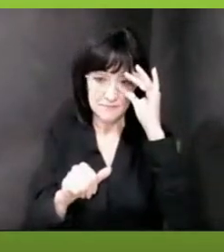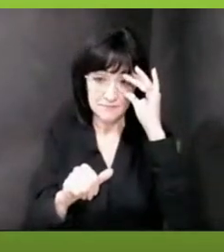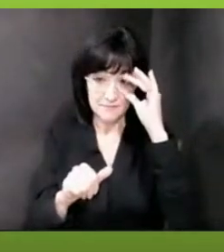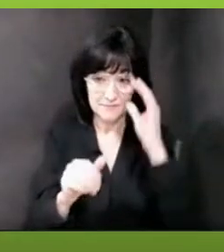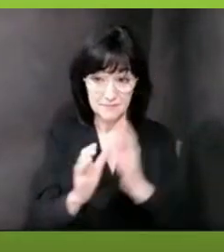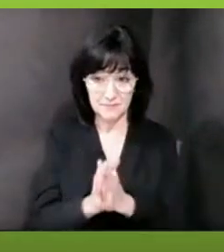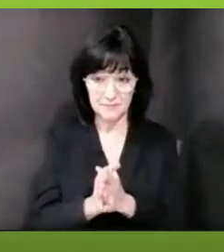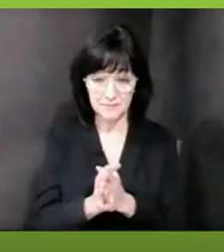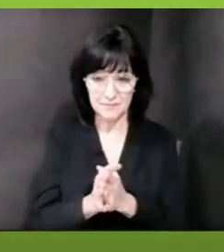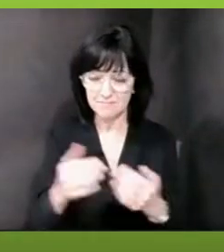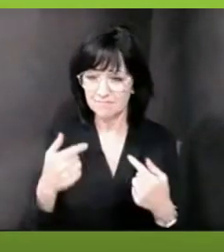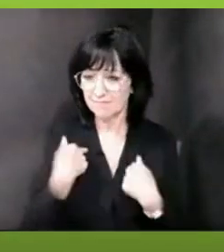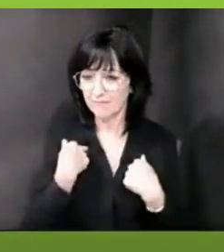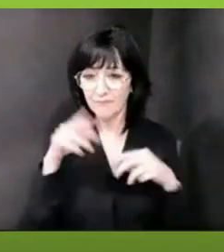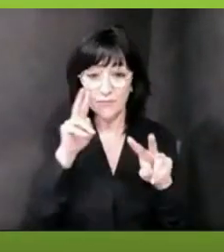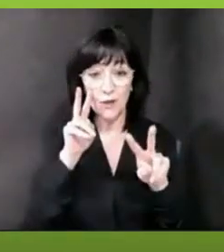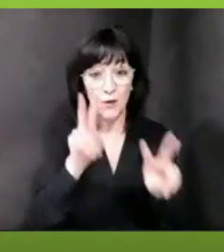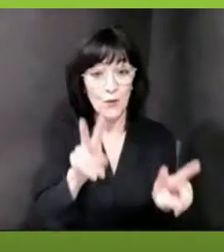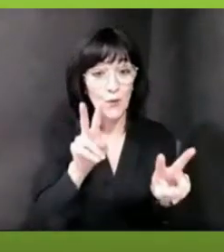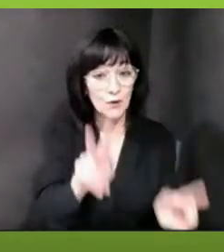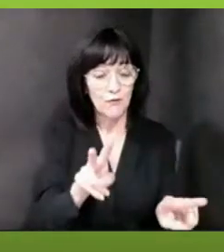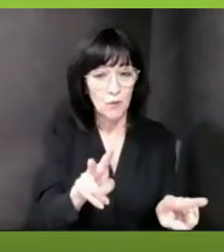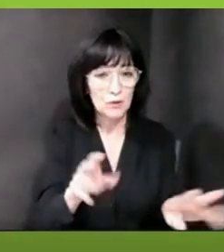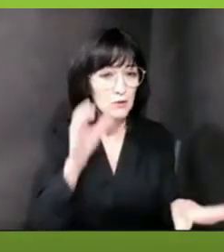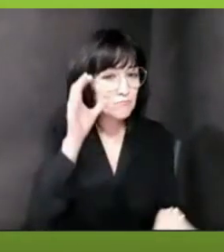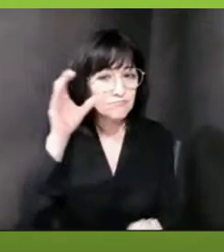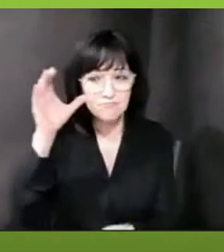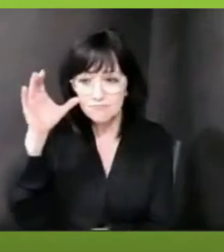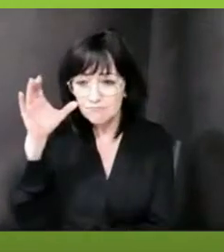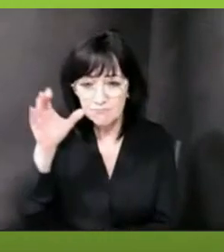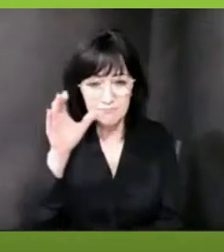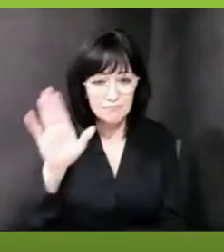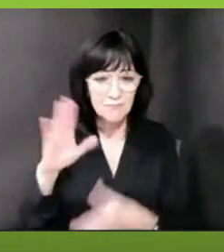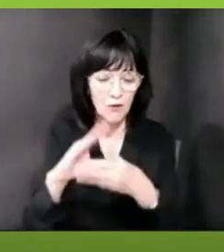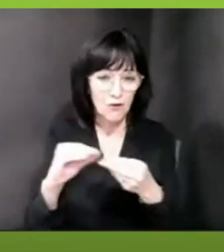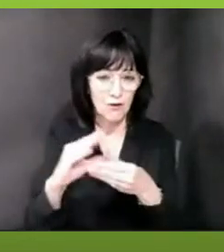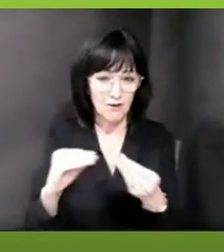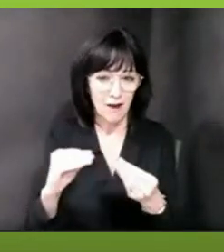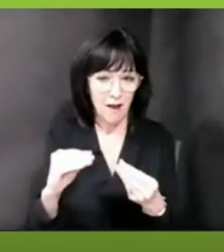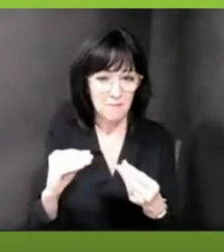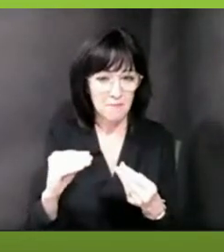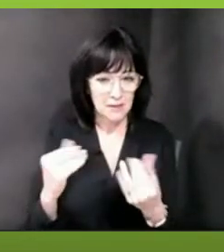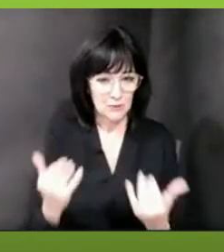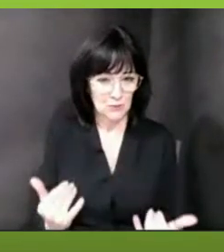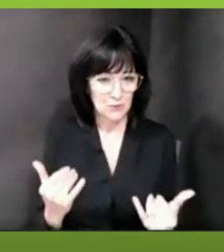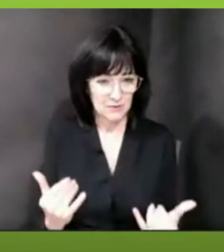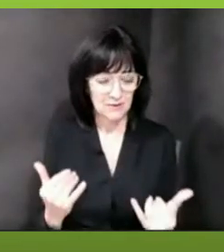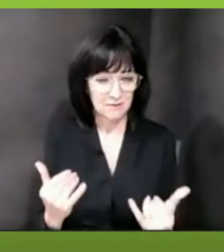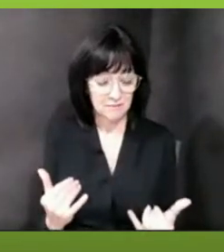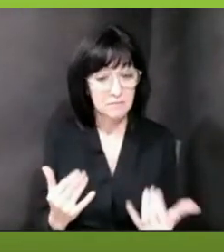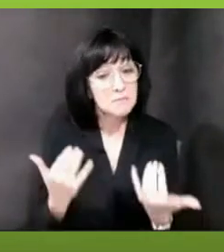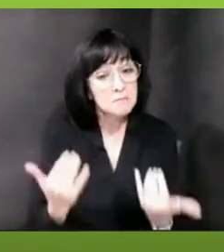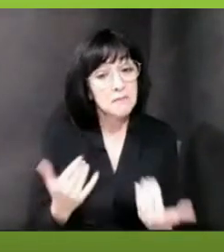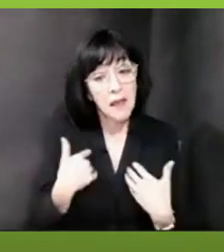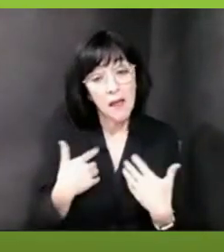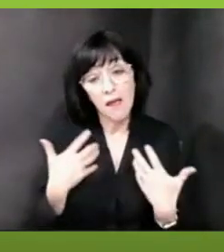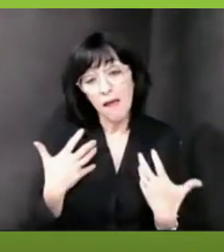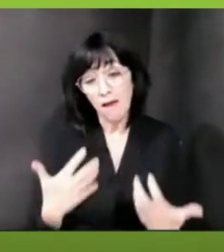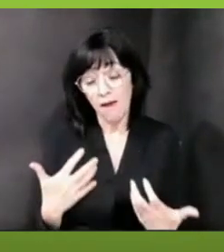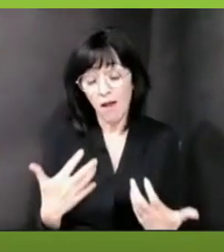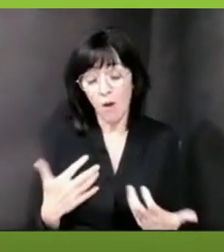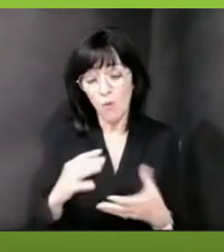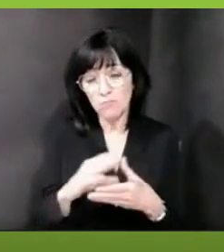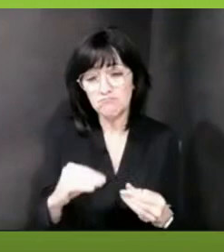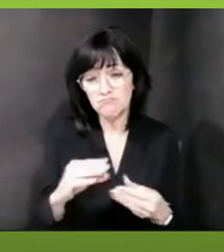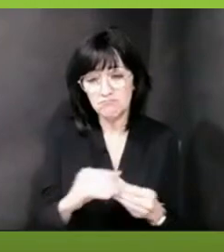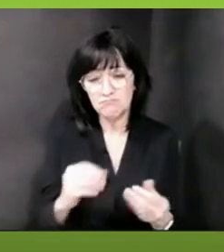I really look forward to hearing your comments today. So now we'll get into some topics that I know are front and center in